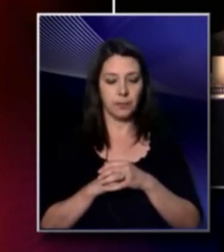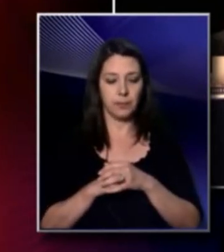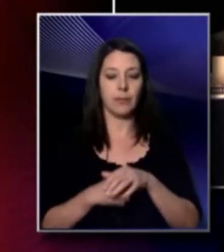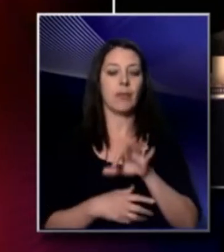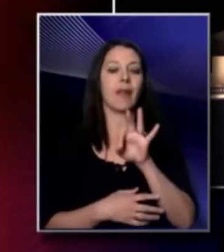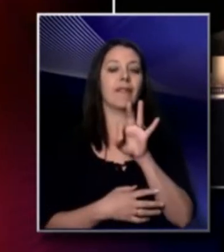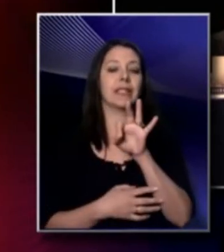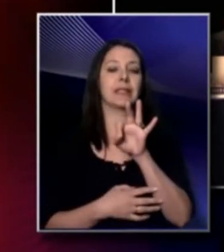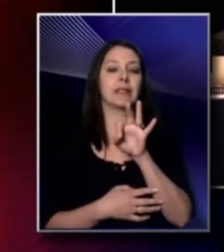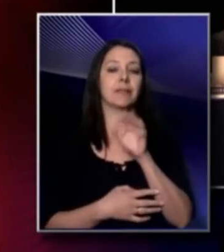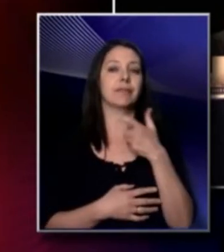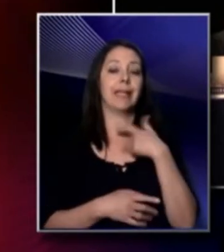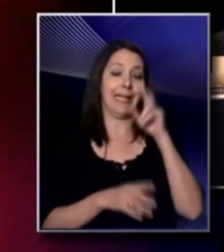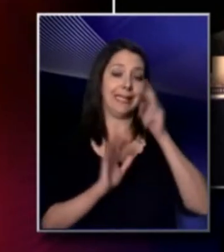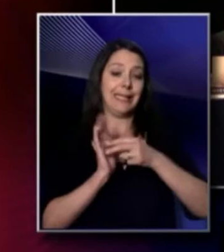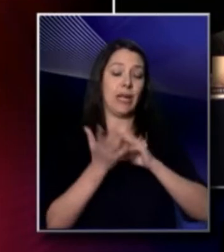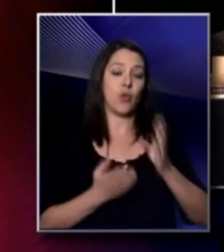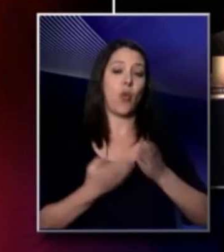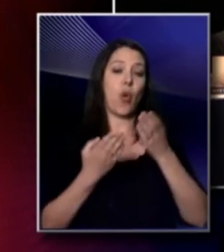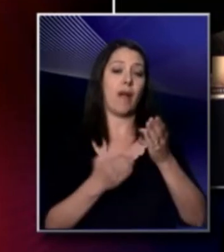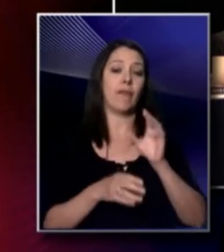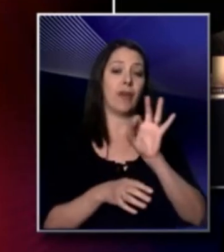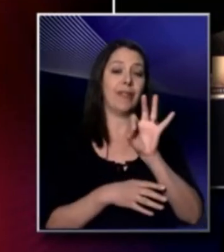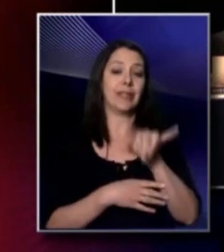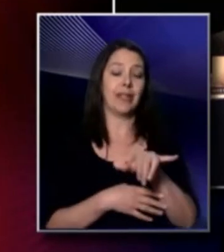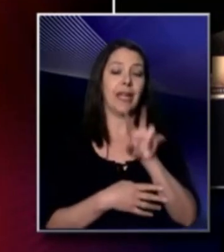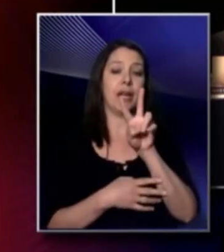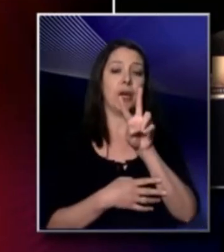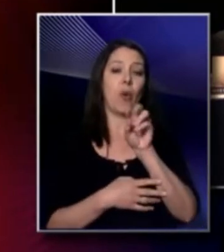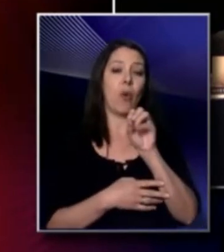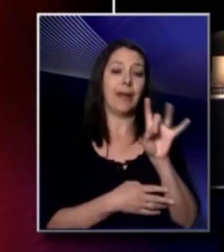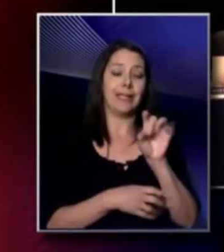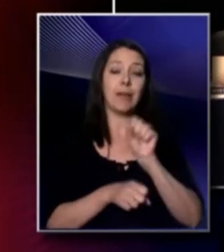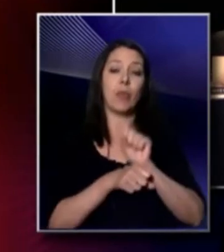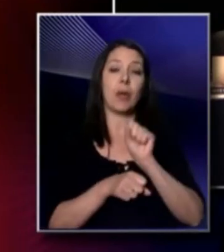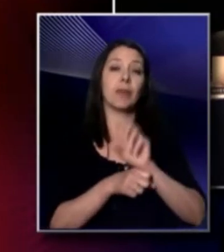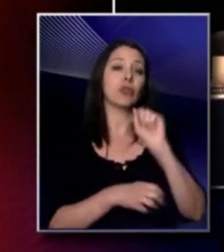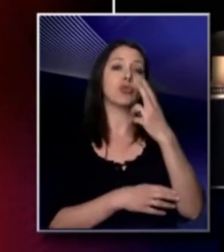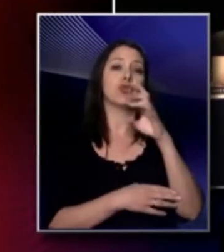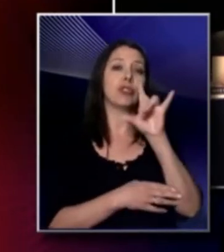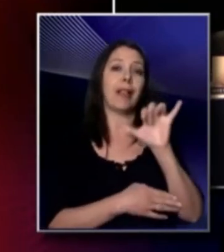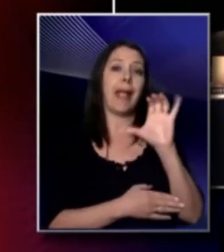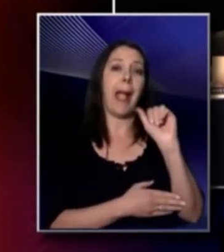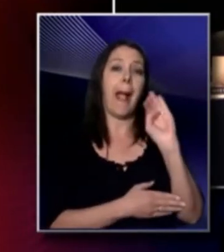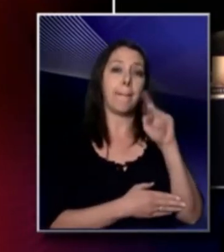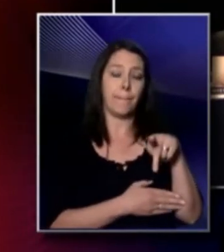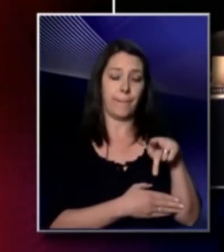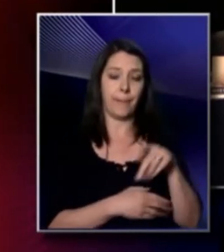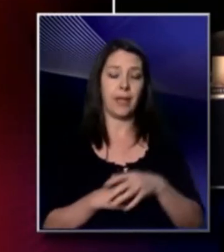Fiscal year, intent to offer fiscal year 2018 employment contract to Shelley Camp.